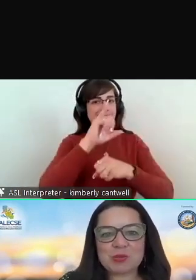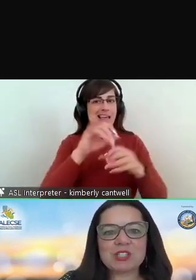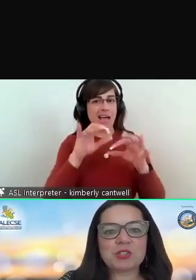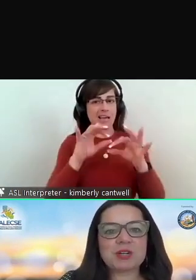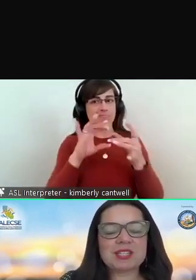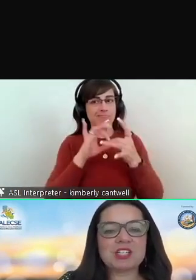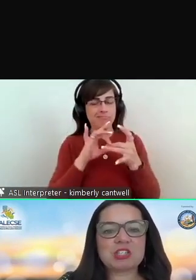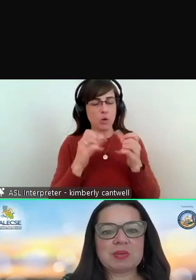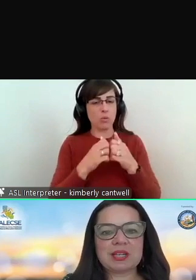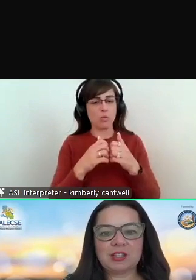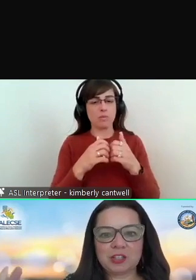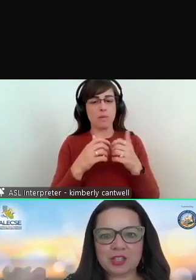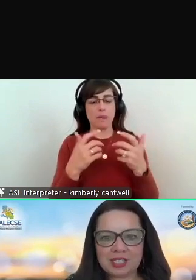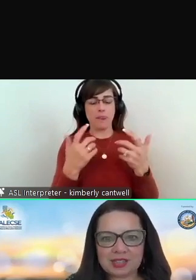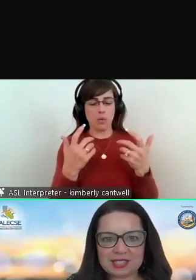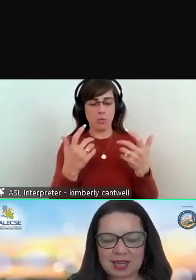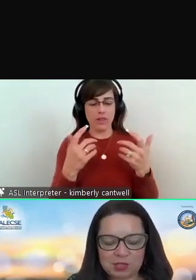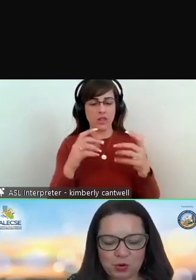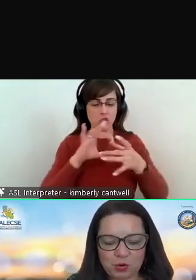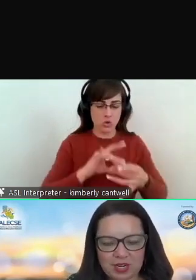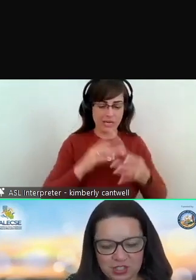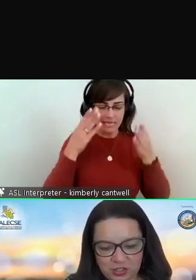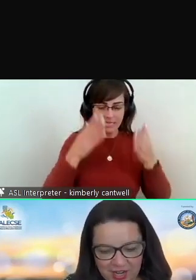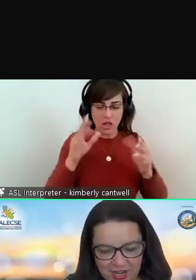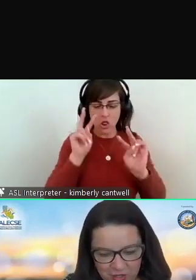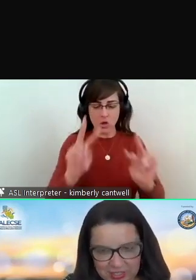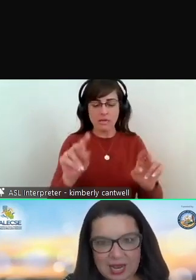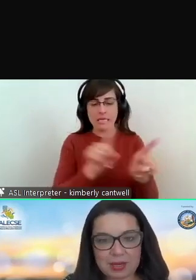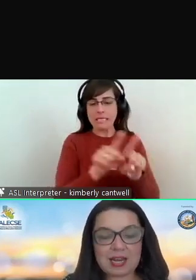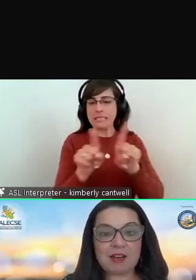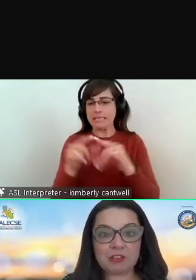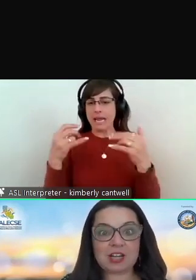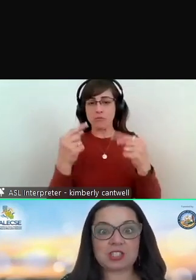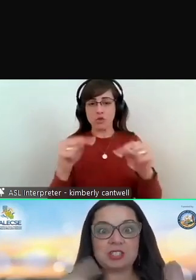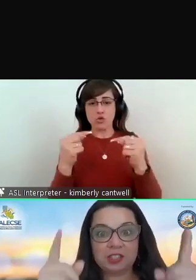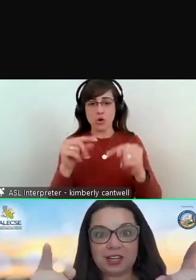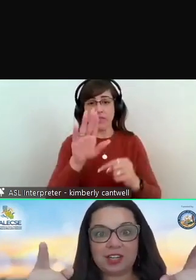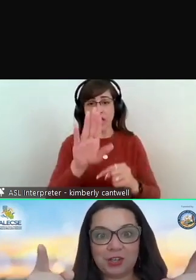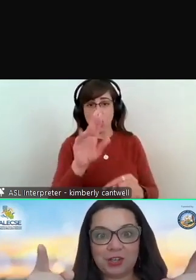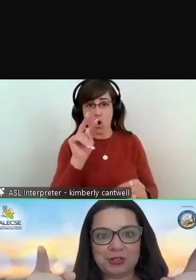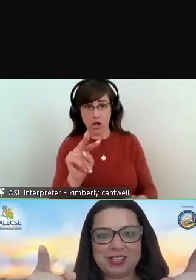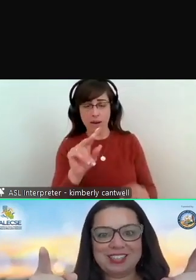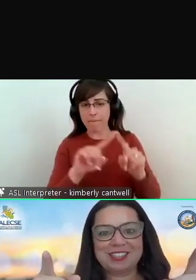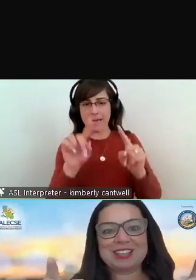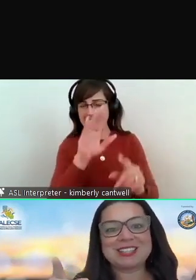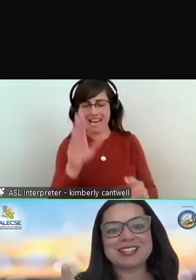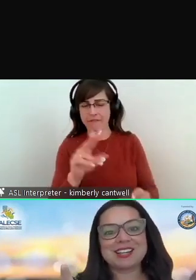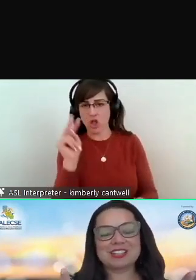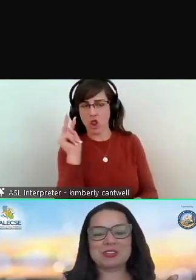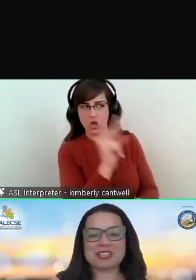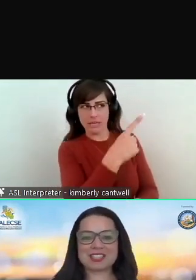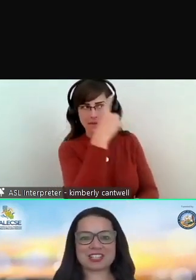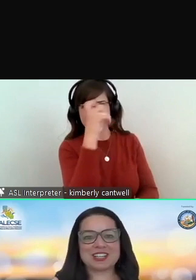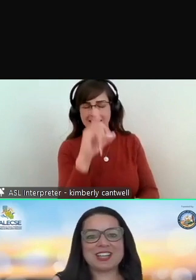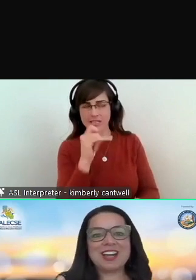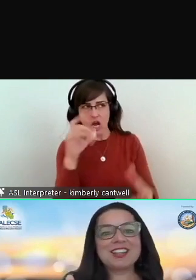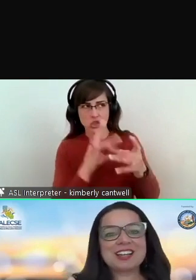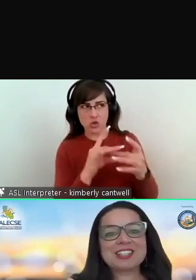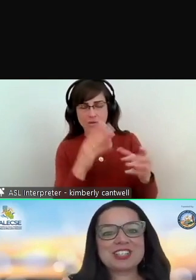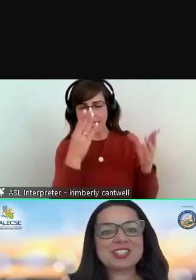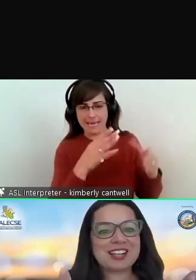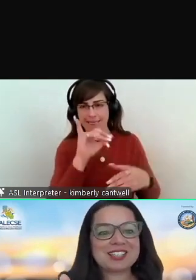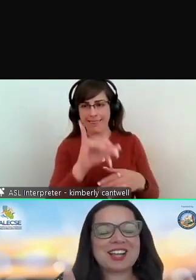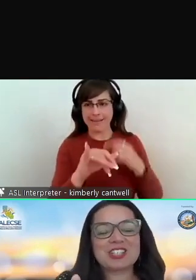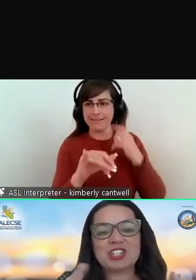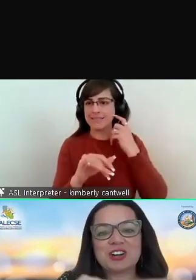distinction between joint attention being looking at the same toy that you're looking at, but never actually looking at you, because that's not joint attention.